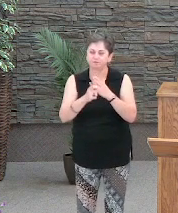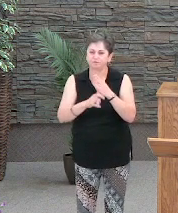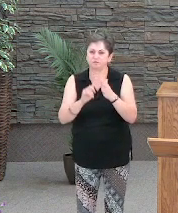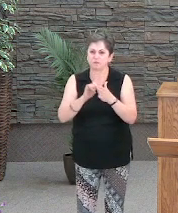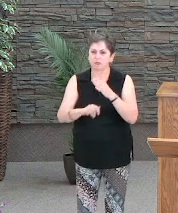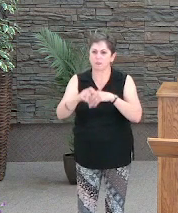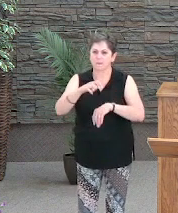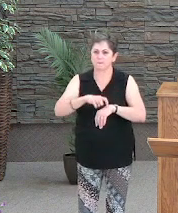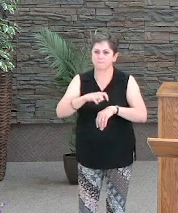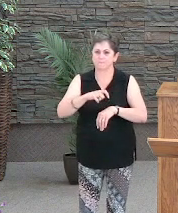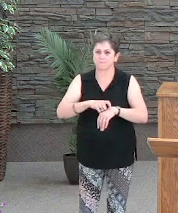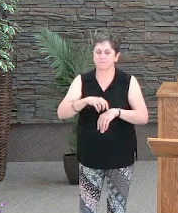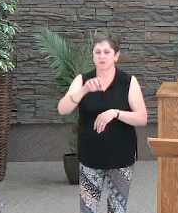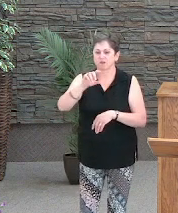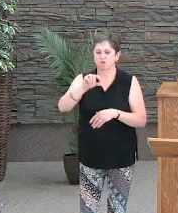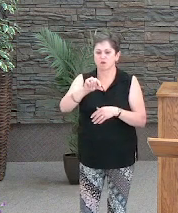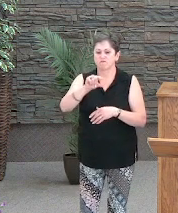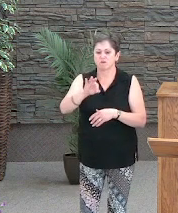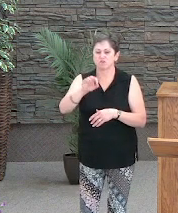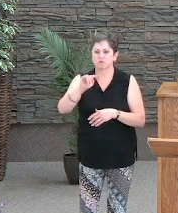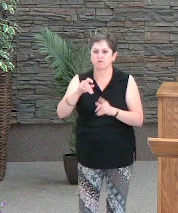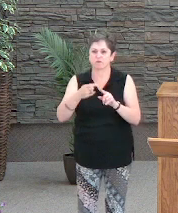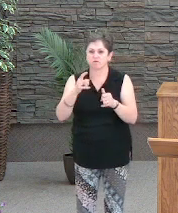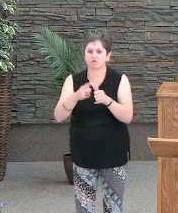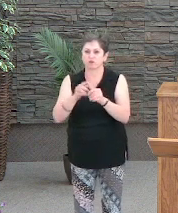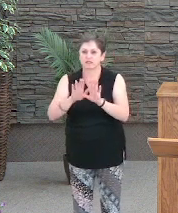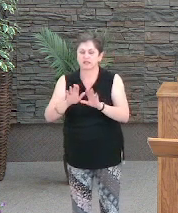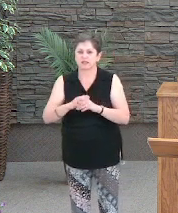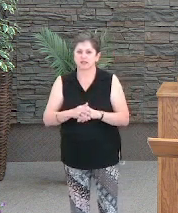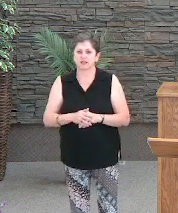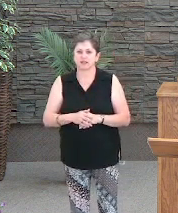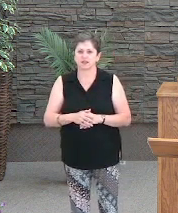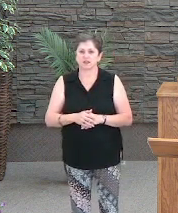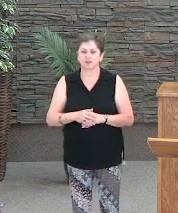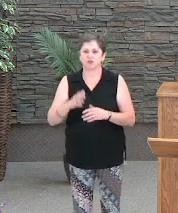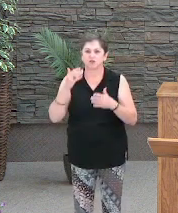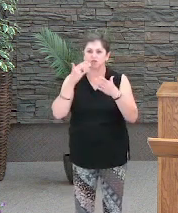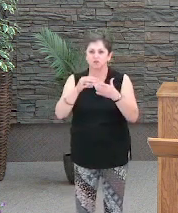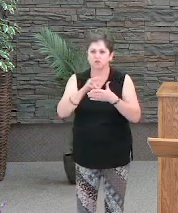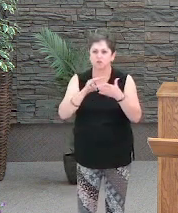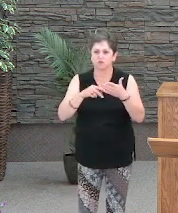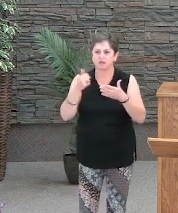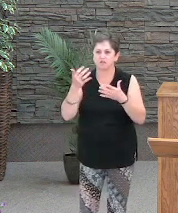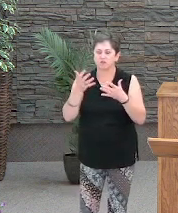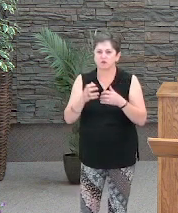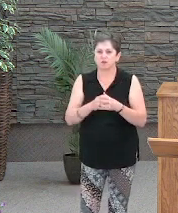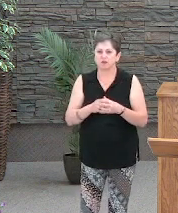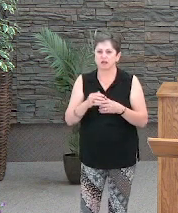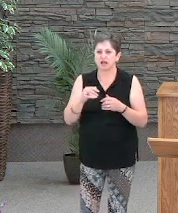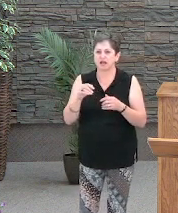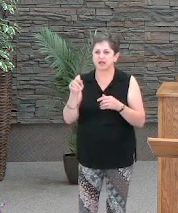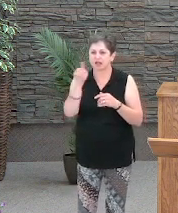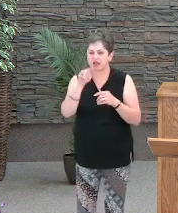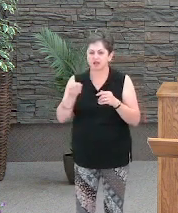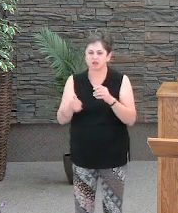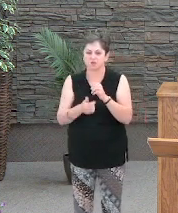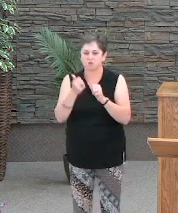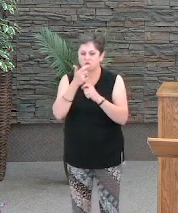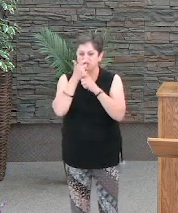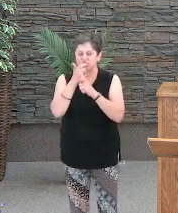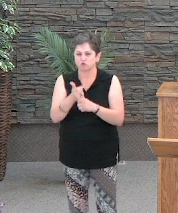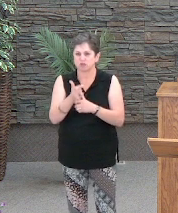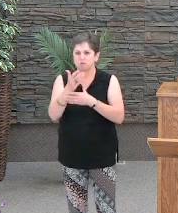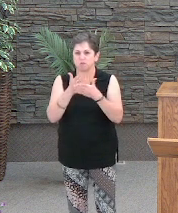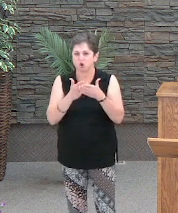Times, the Tribune from his first Sunday here. You can zoom in and read the rest of it if you want, but I've highlighted what I think is the most